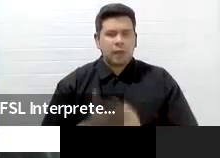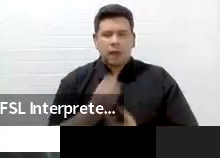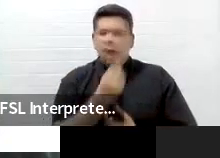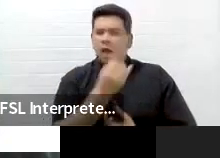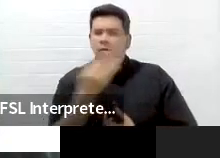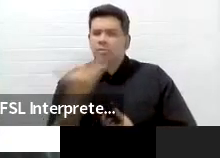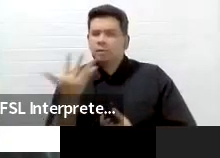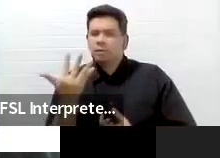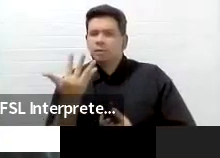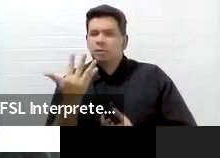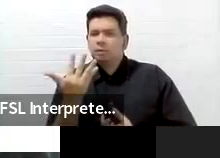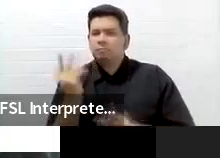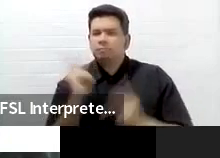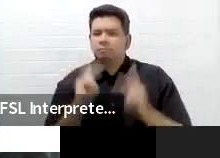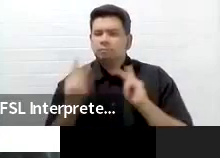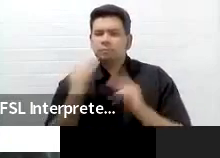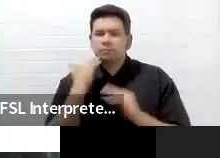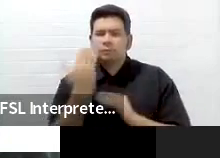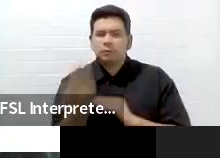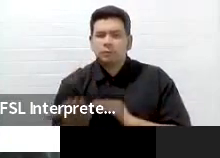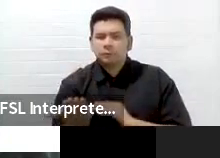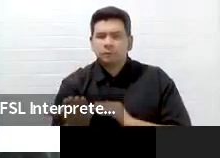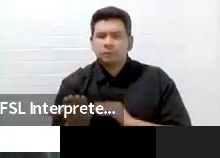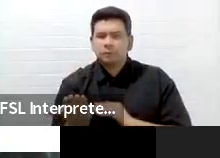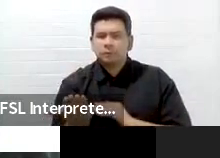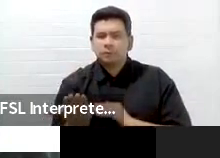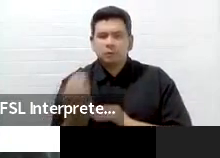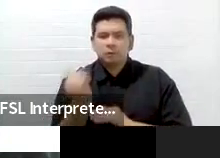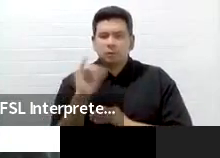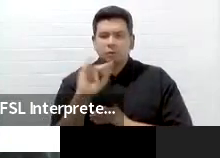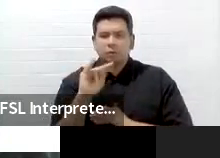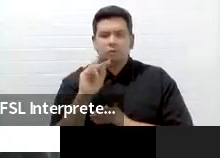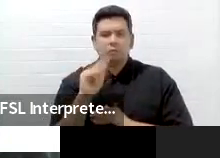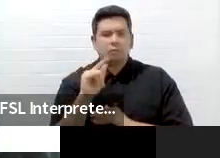40 million people died in the pandemic